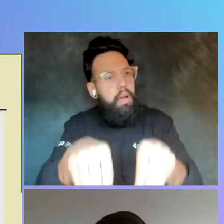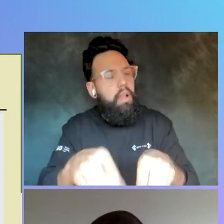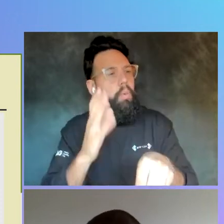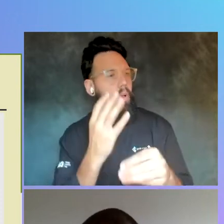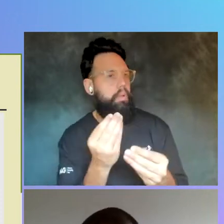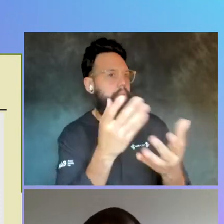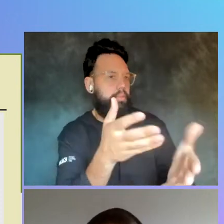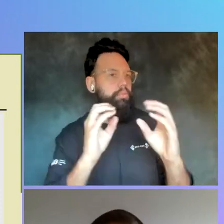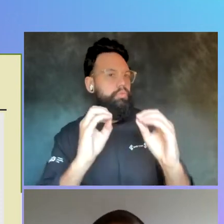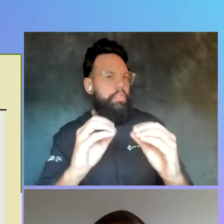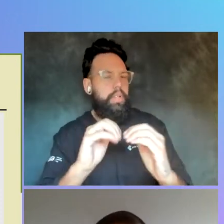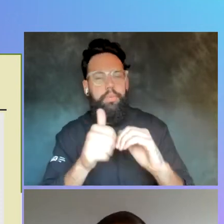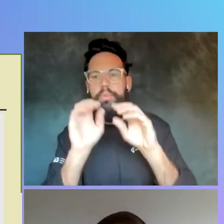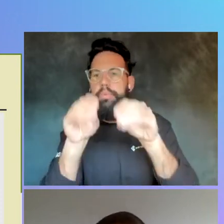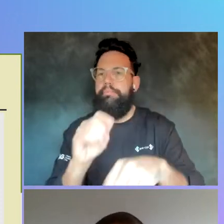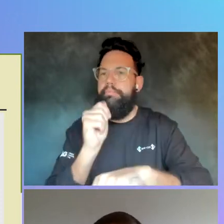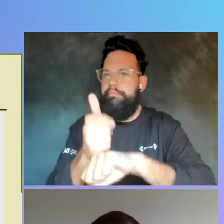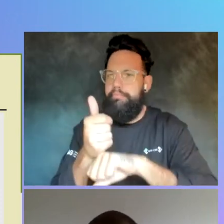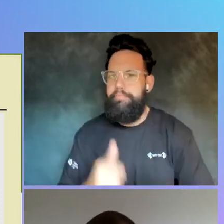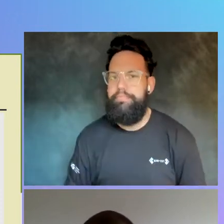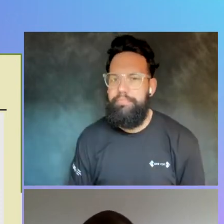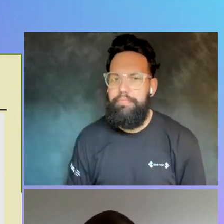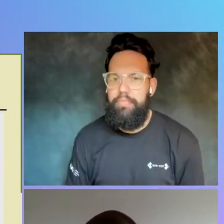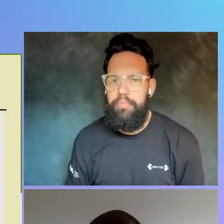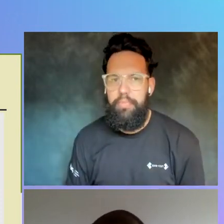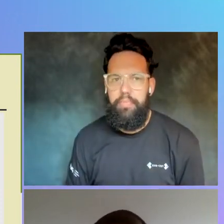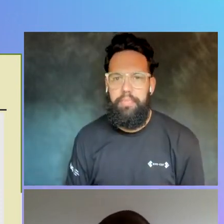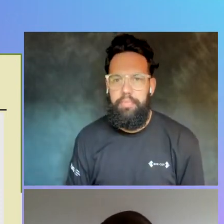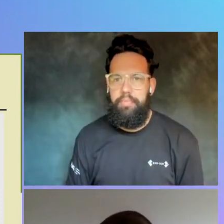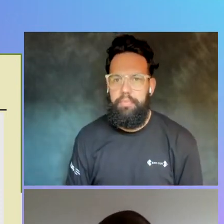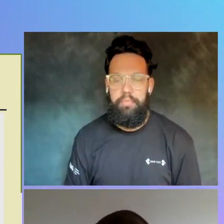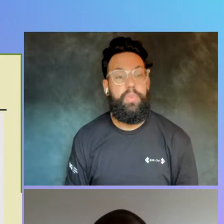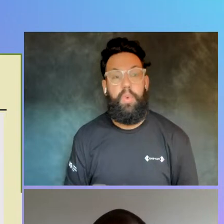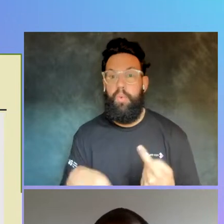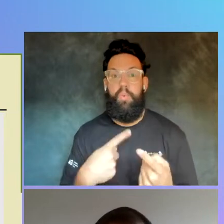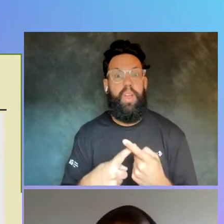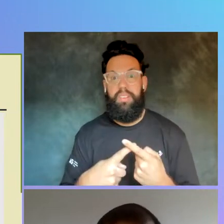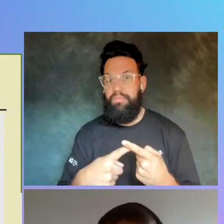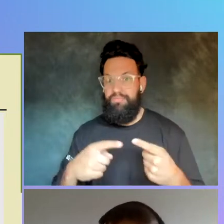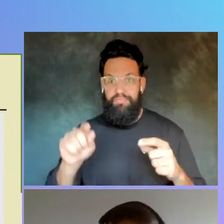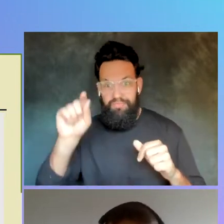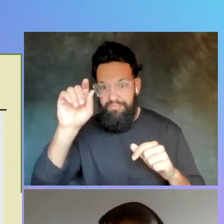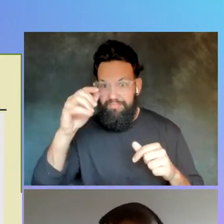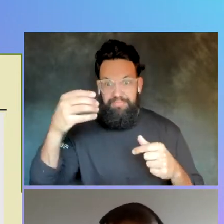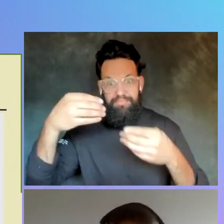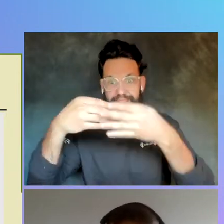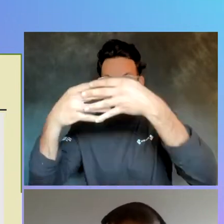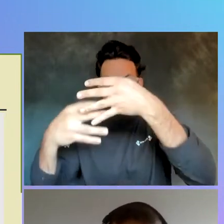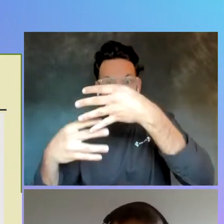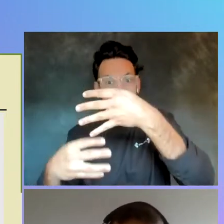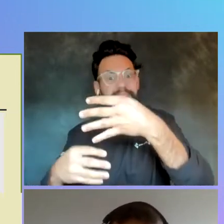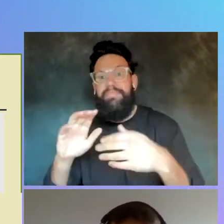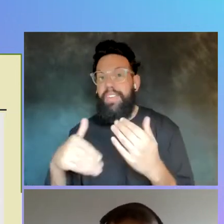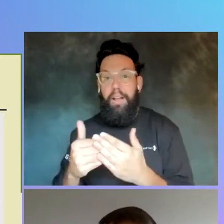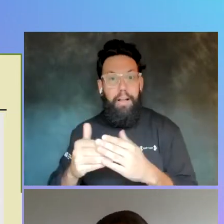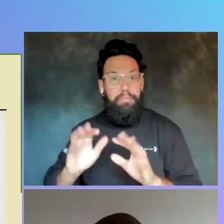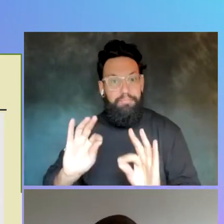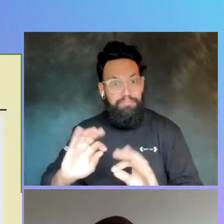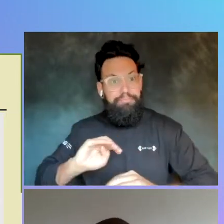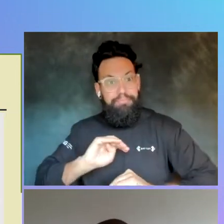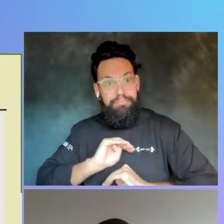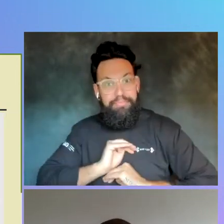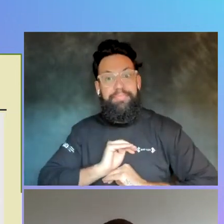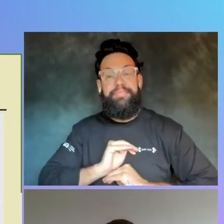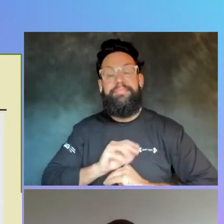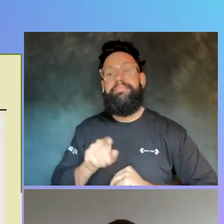With this completed, you have all of the requirements checked, and the Cypress tool does